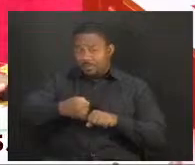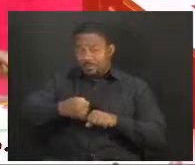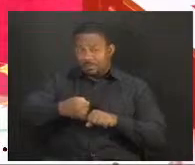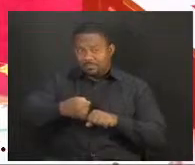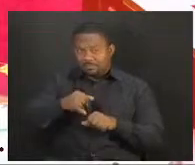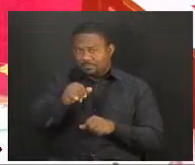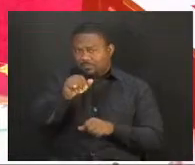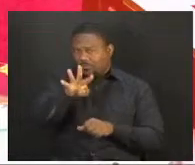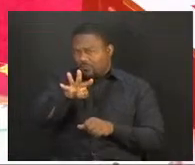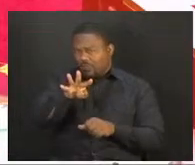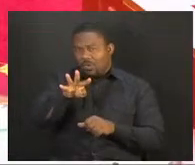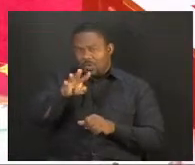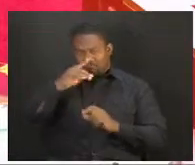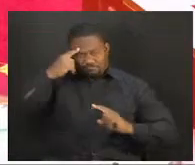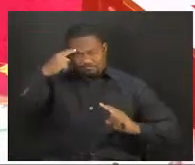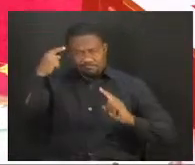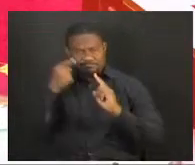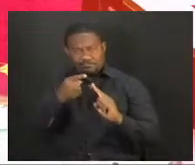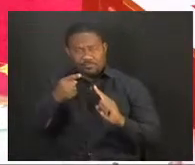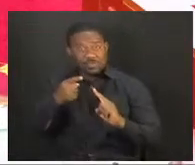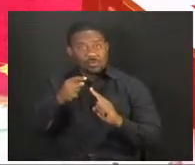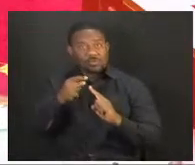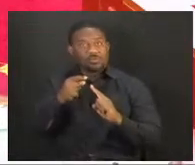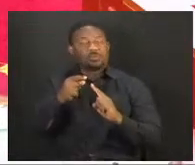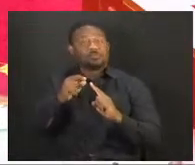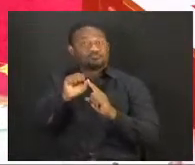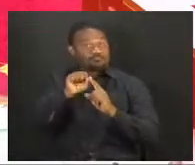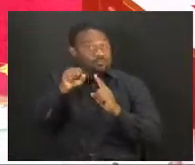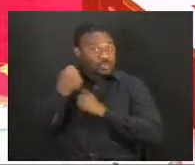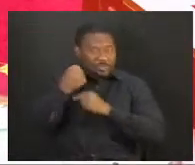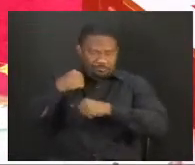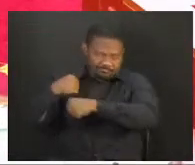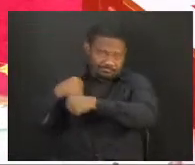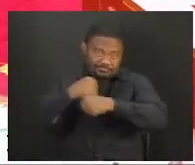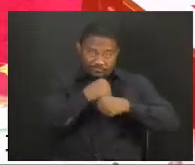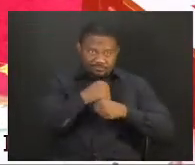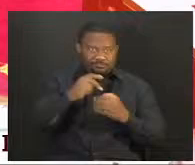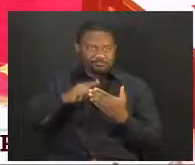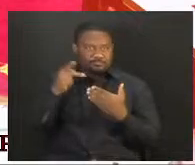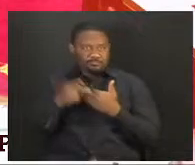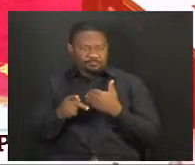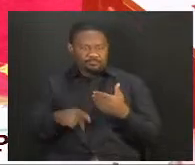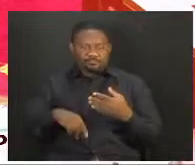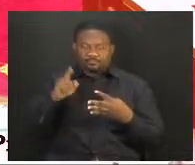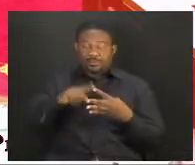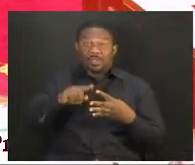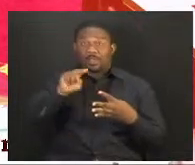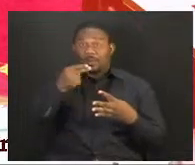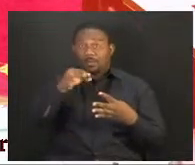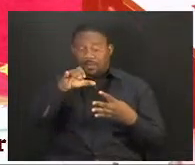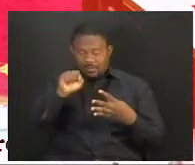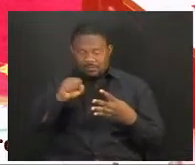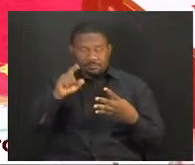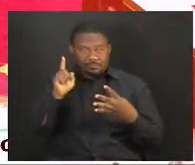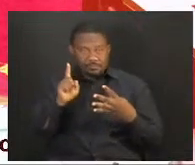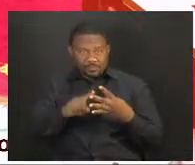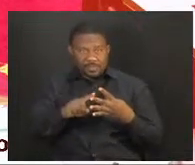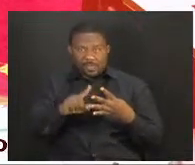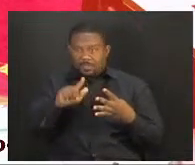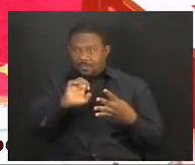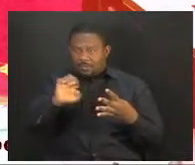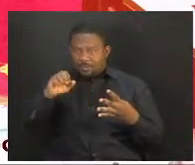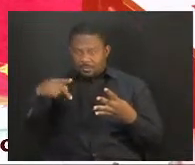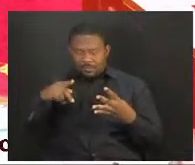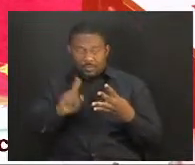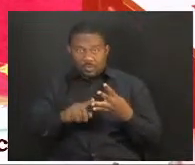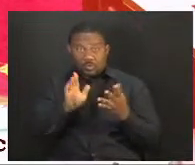4 targeted social protection programs, namely National Health Insurance, the LEAP program, the